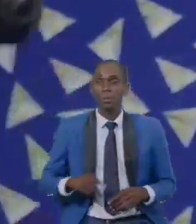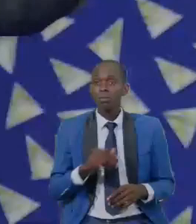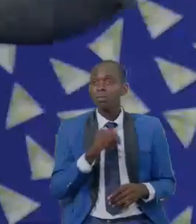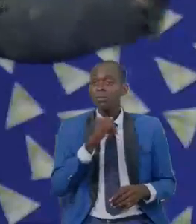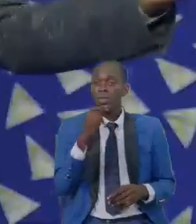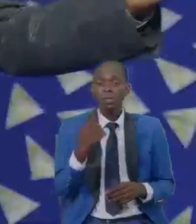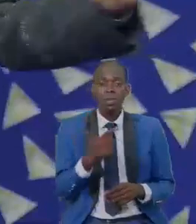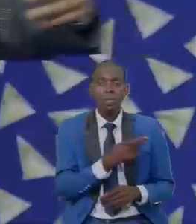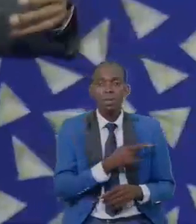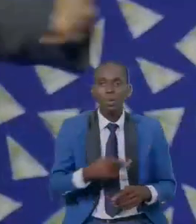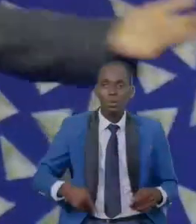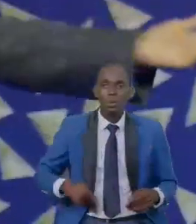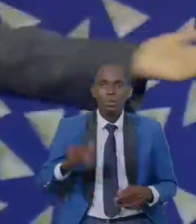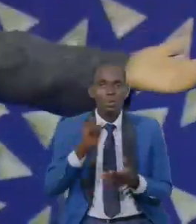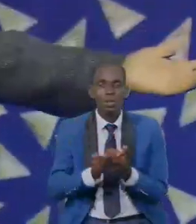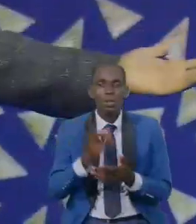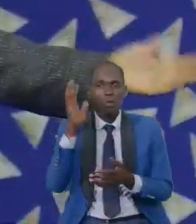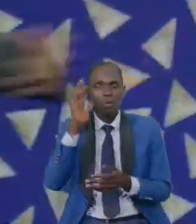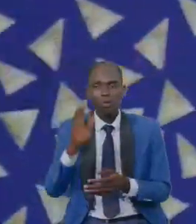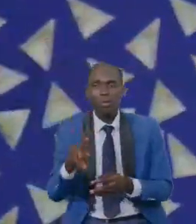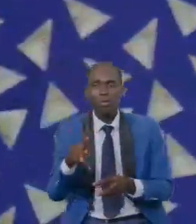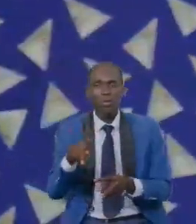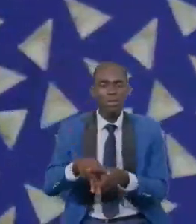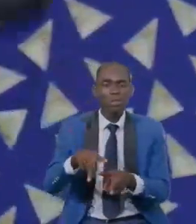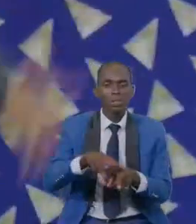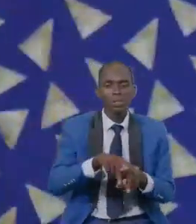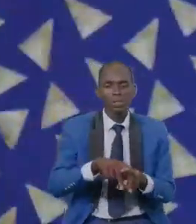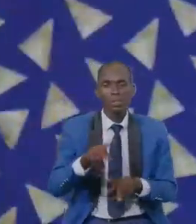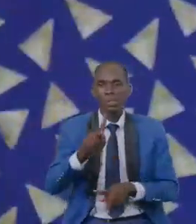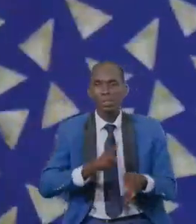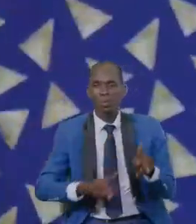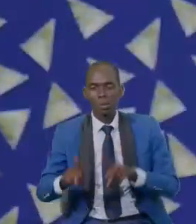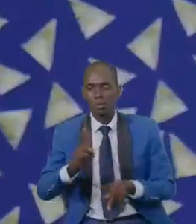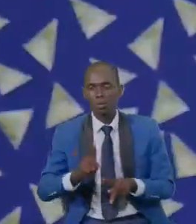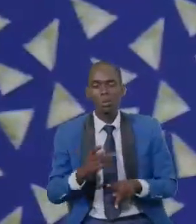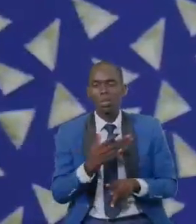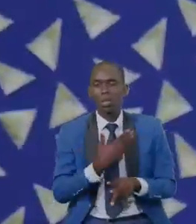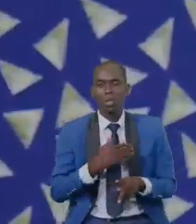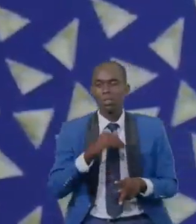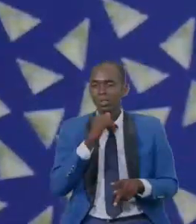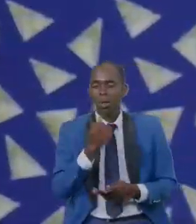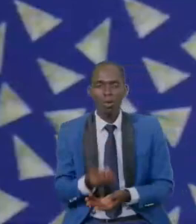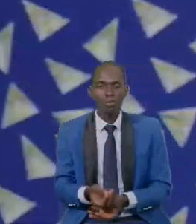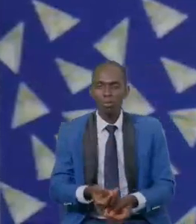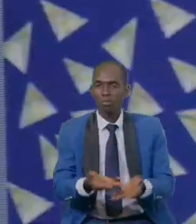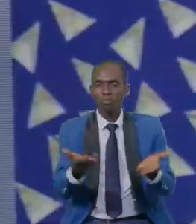that will take something from the citizens and give nothing back.